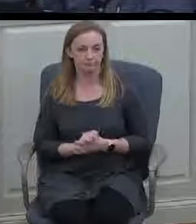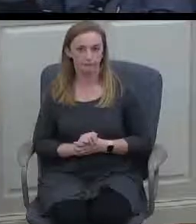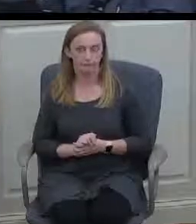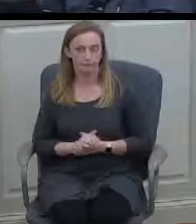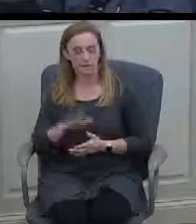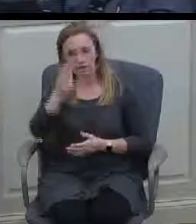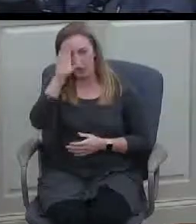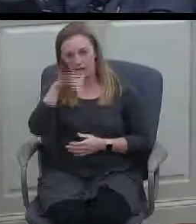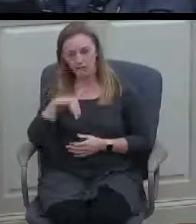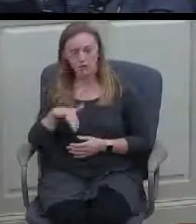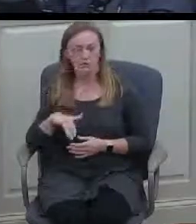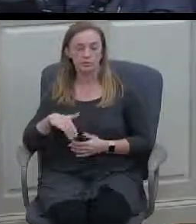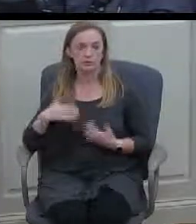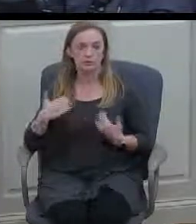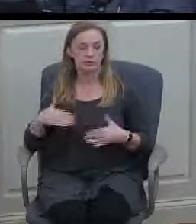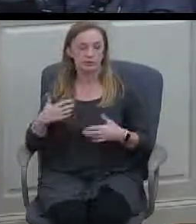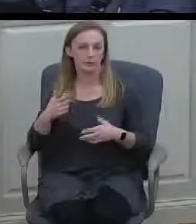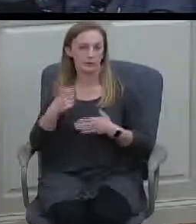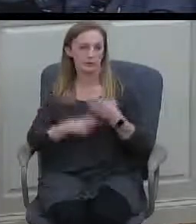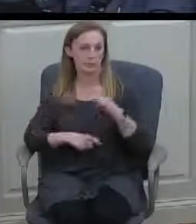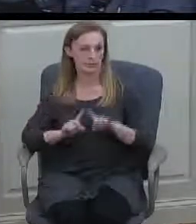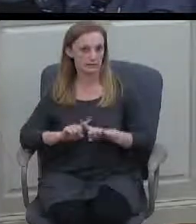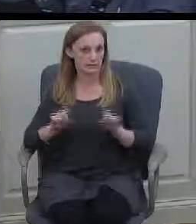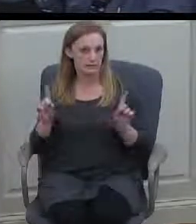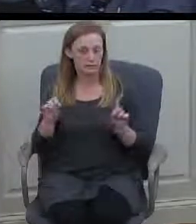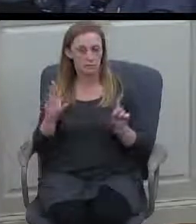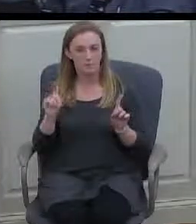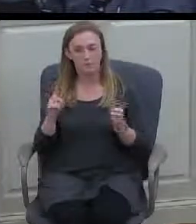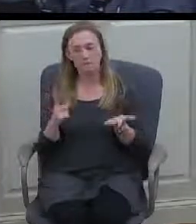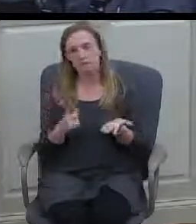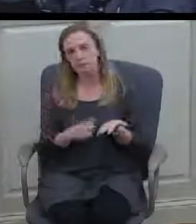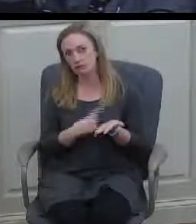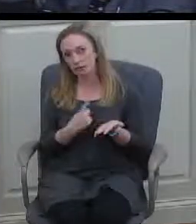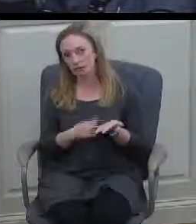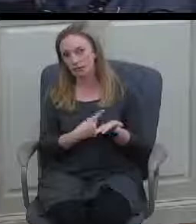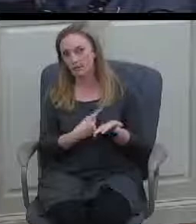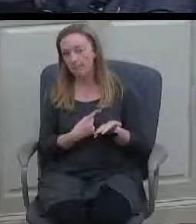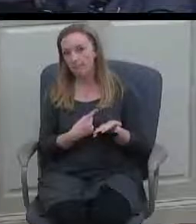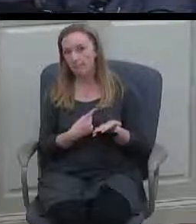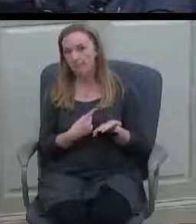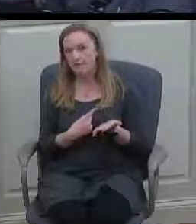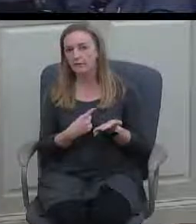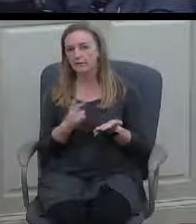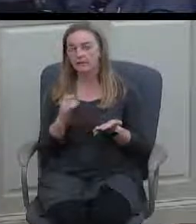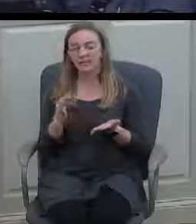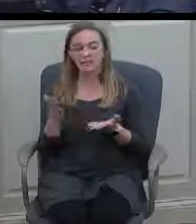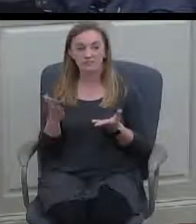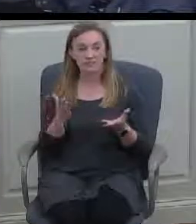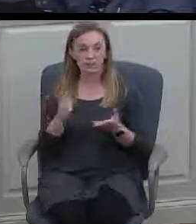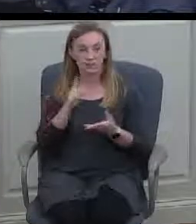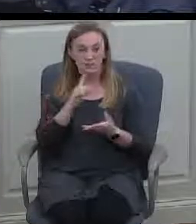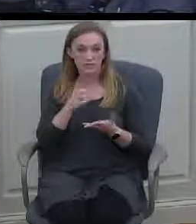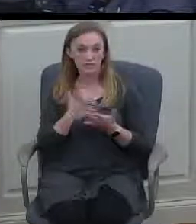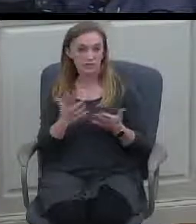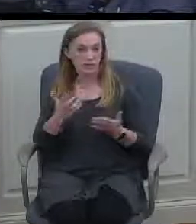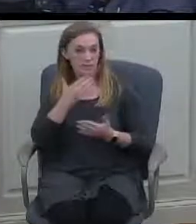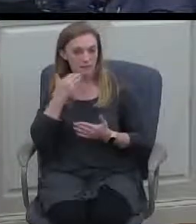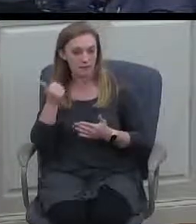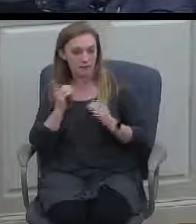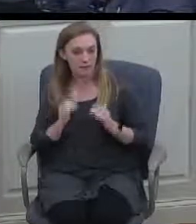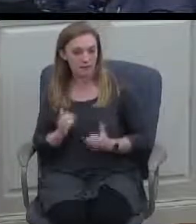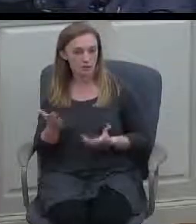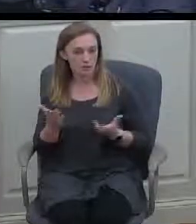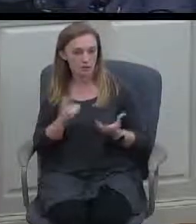I know there's a significant price difference there, but sometimes if the service is much better and the customer service is